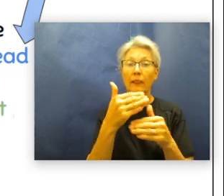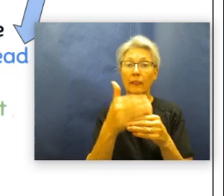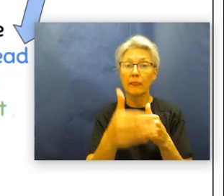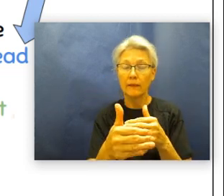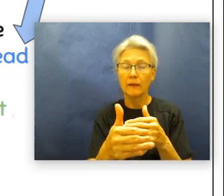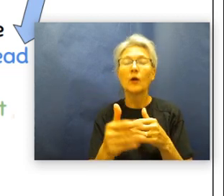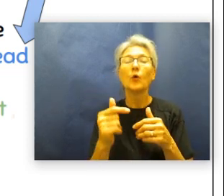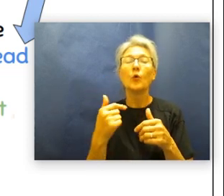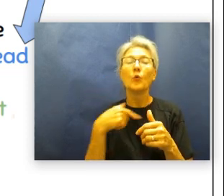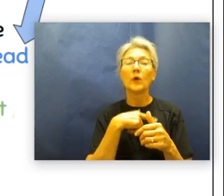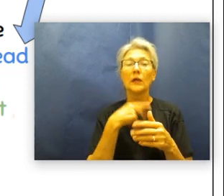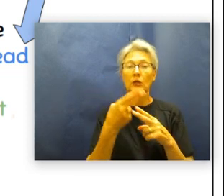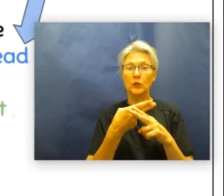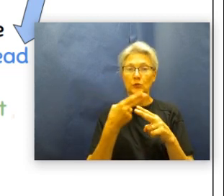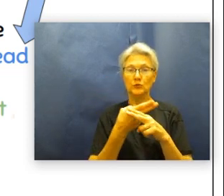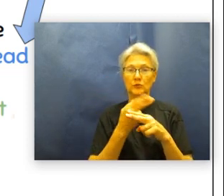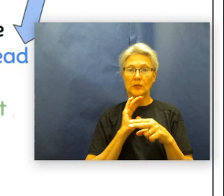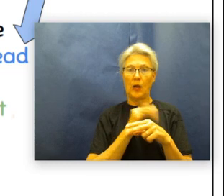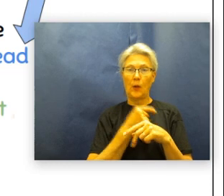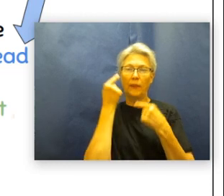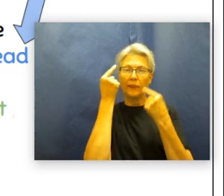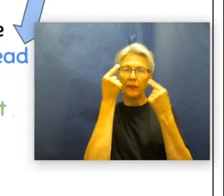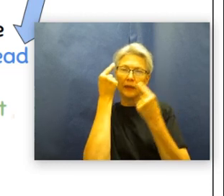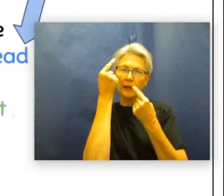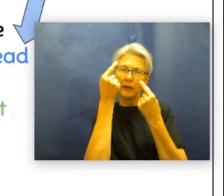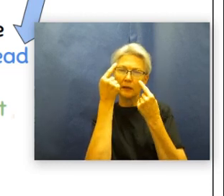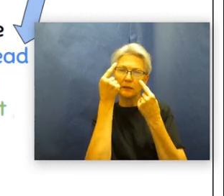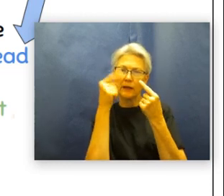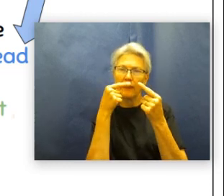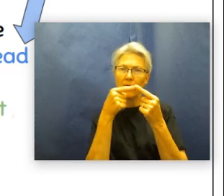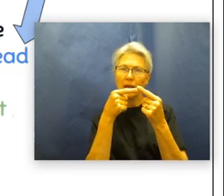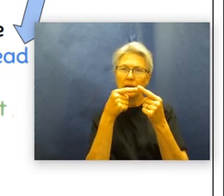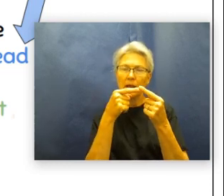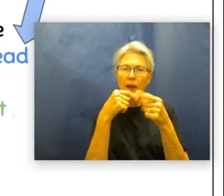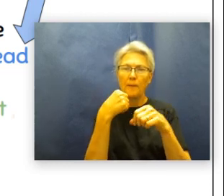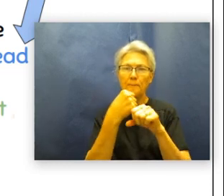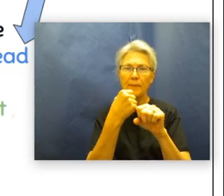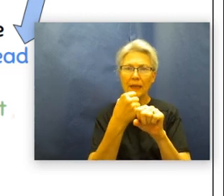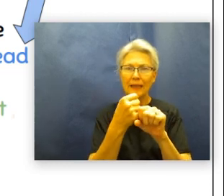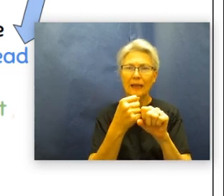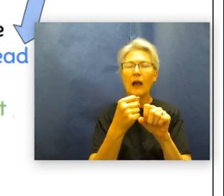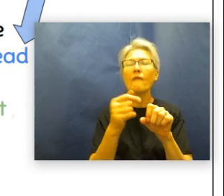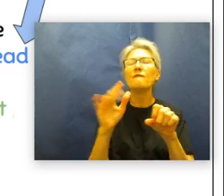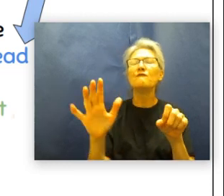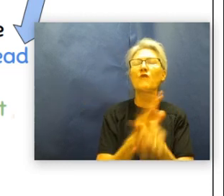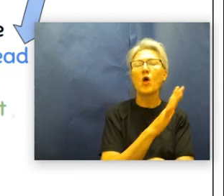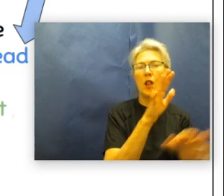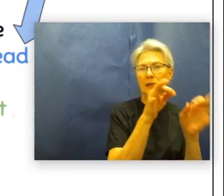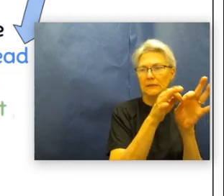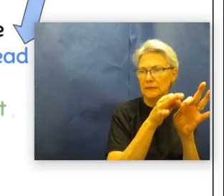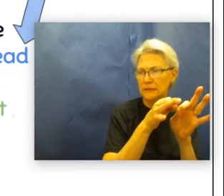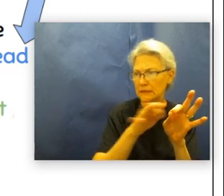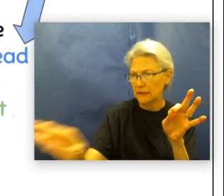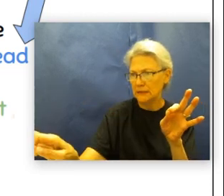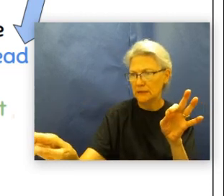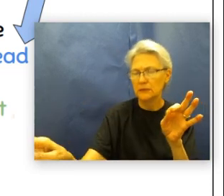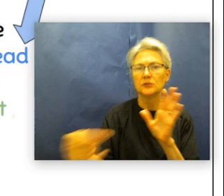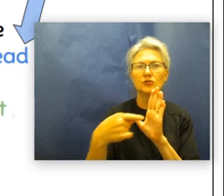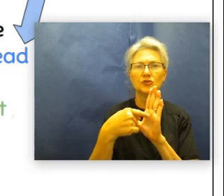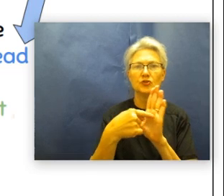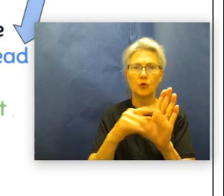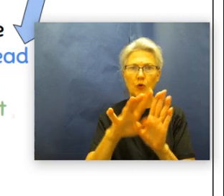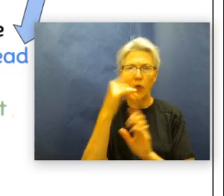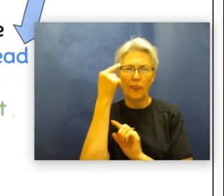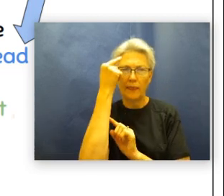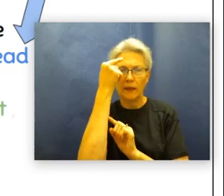Afterwards, we used our thinking to then create a complete sentence to show what our thinking